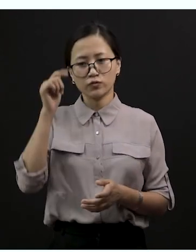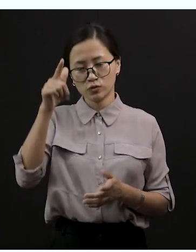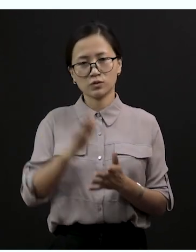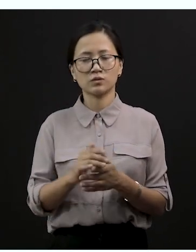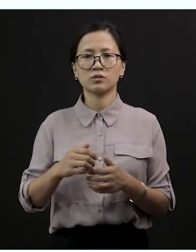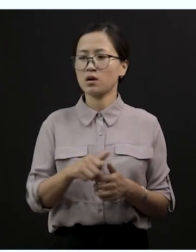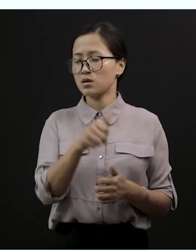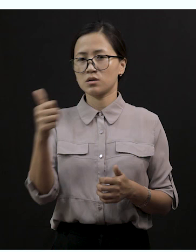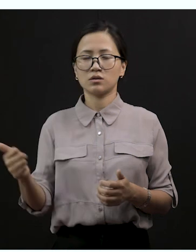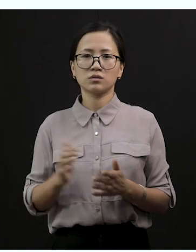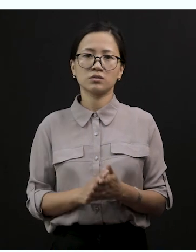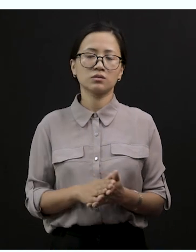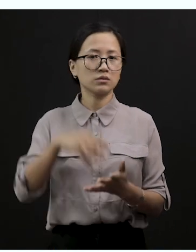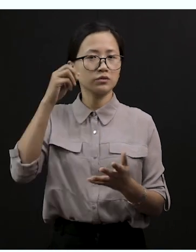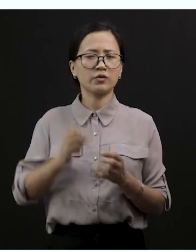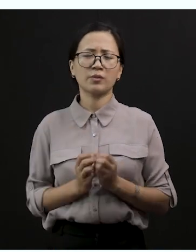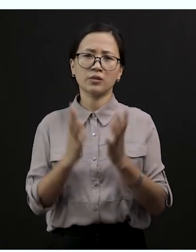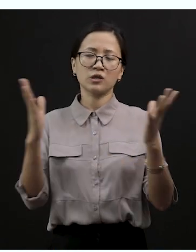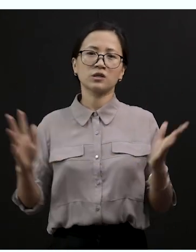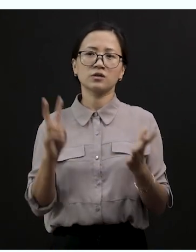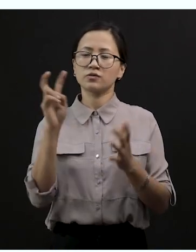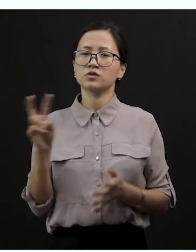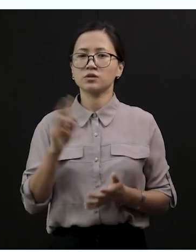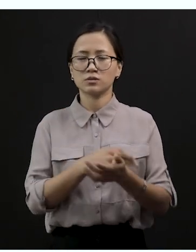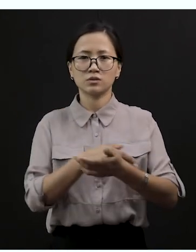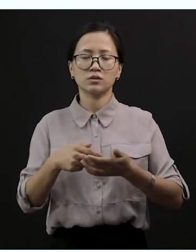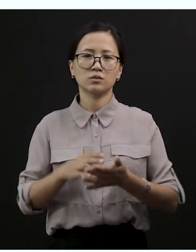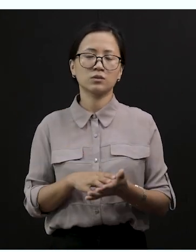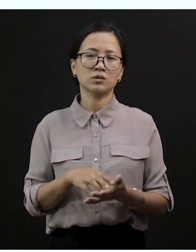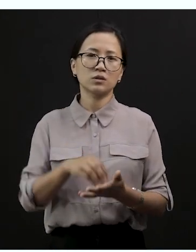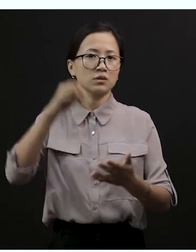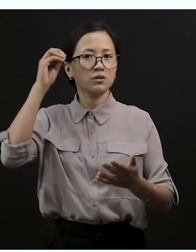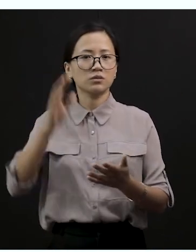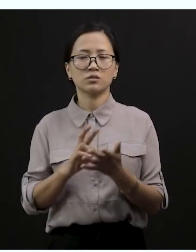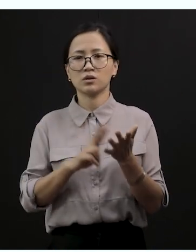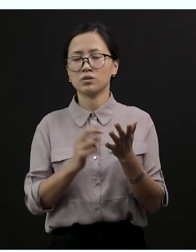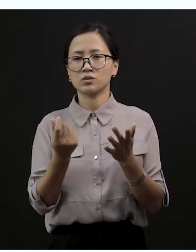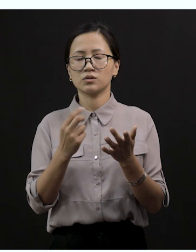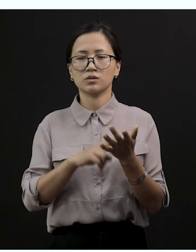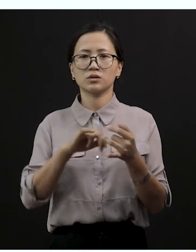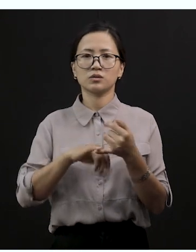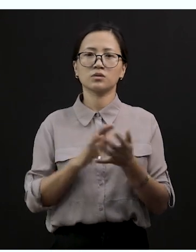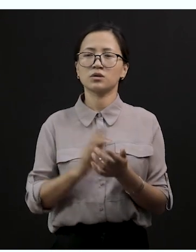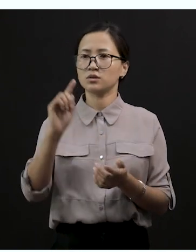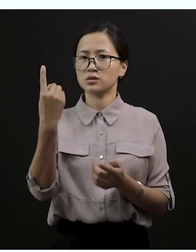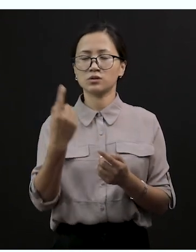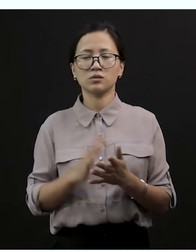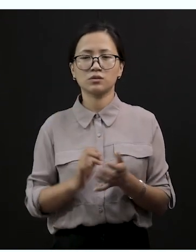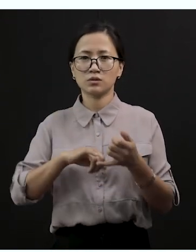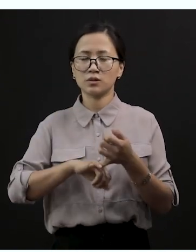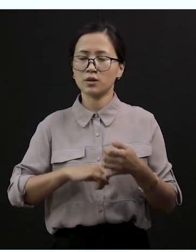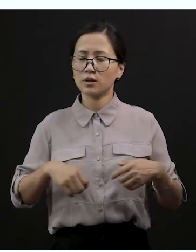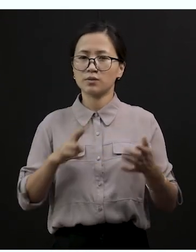have also learned many vegetables name, right? We have also learned the names of nouns, singular and